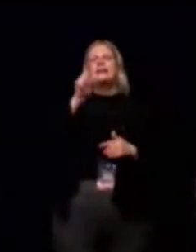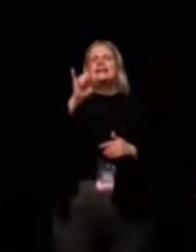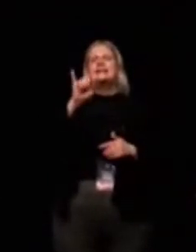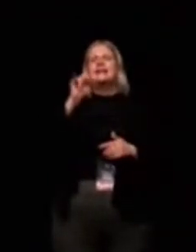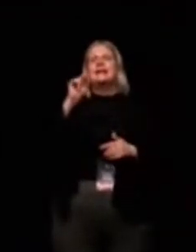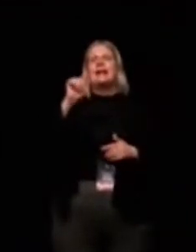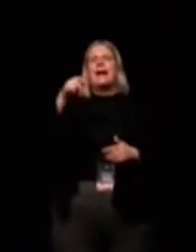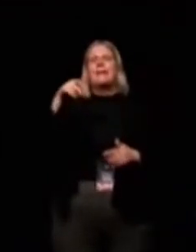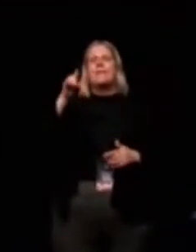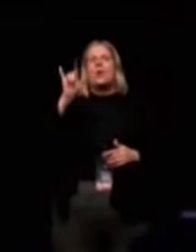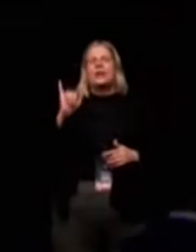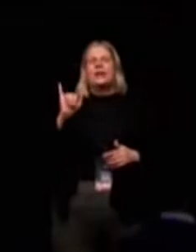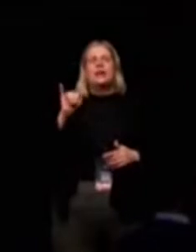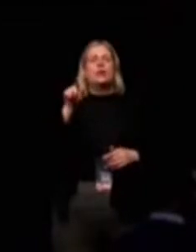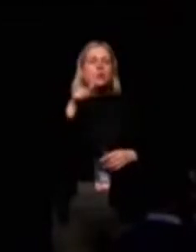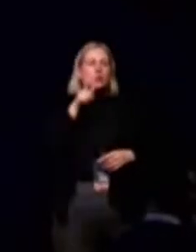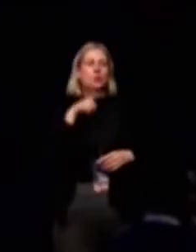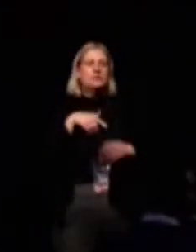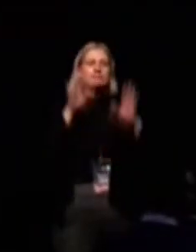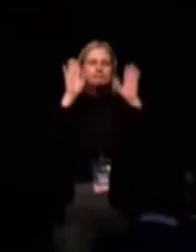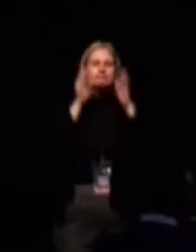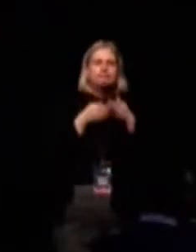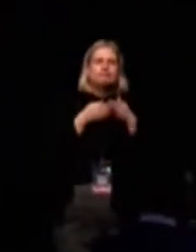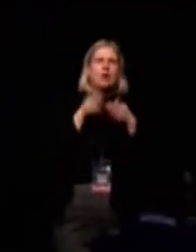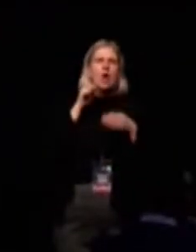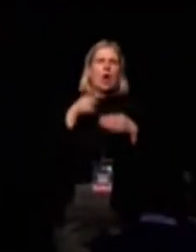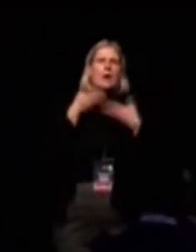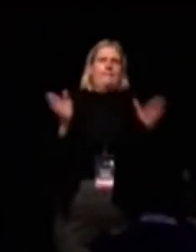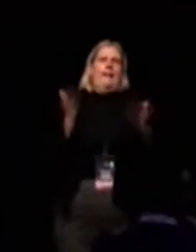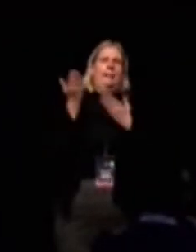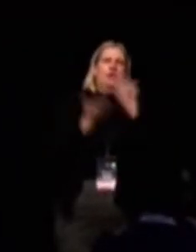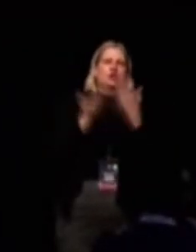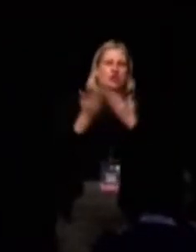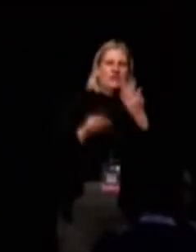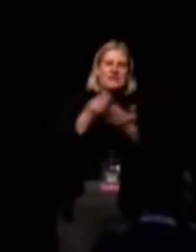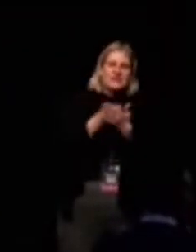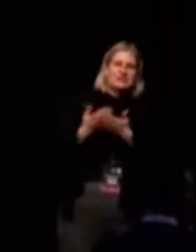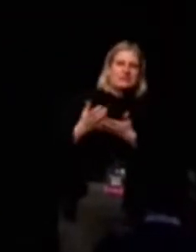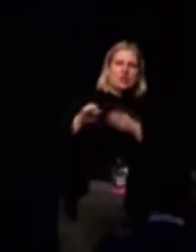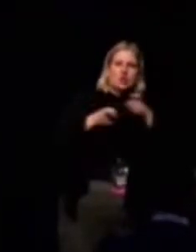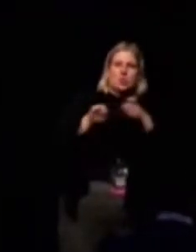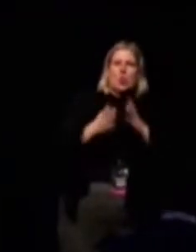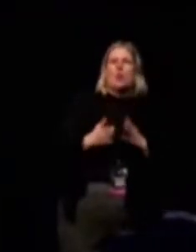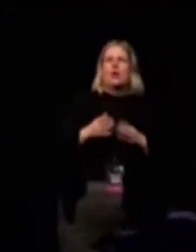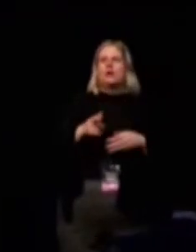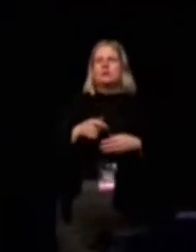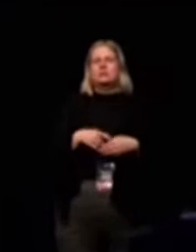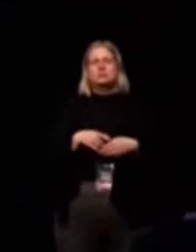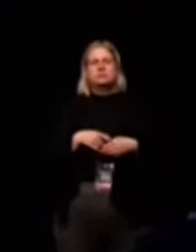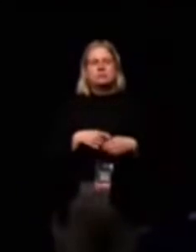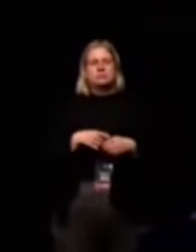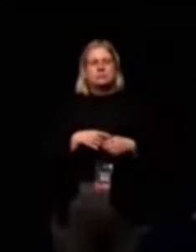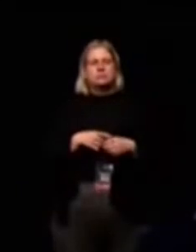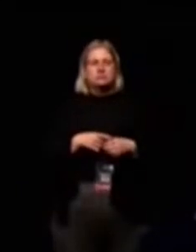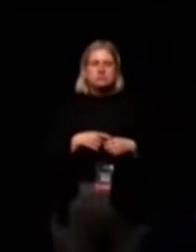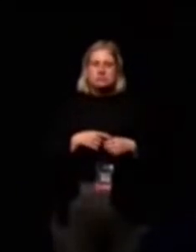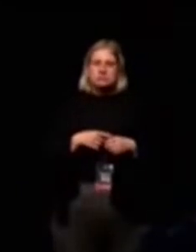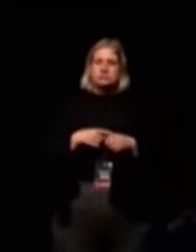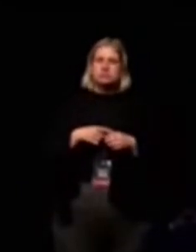public service, who has worked so tirelessly in the trenches, and what a great friend and ally he is. And our